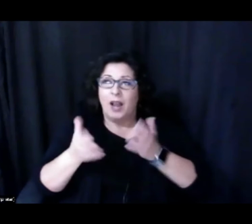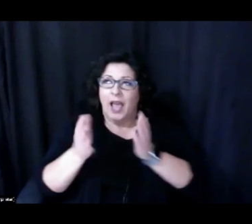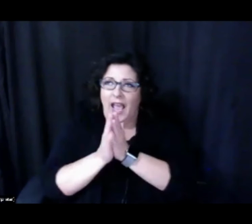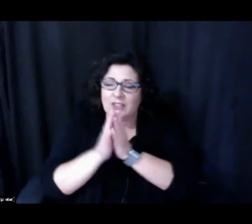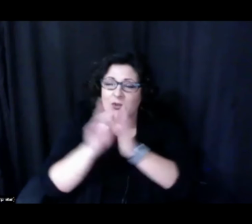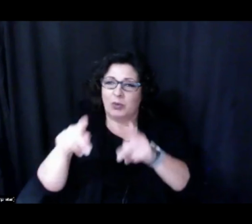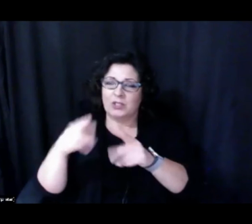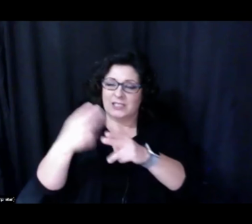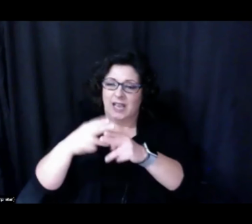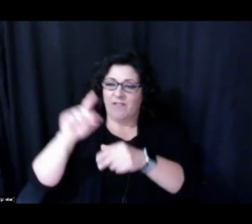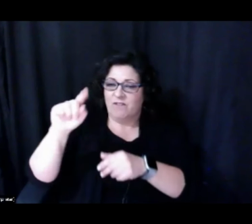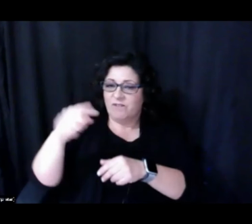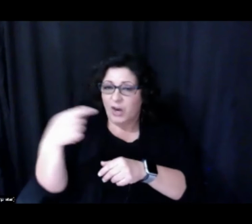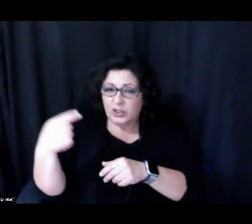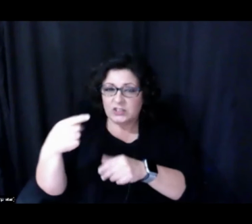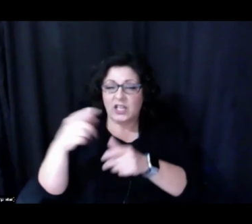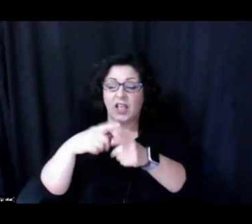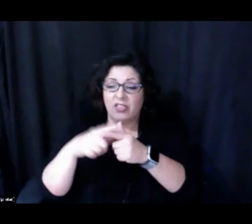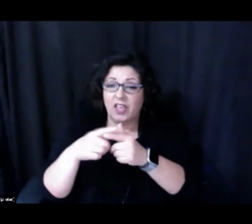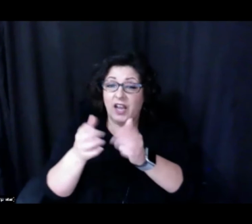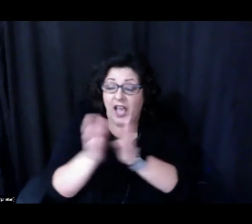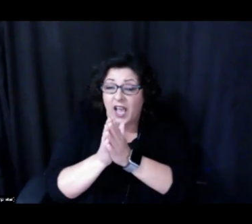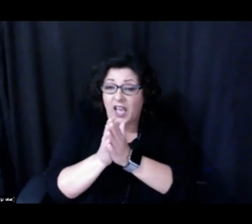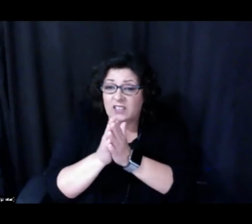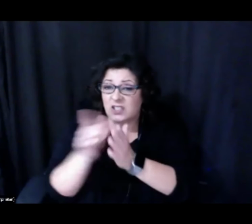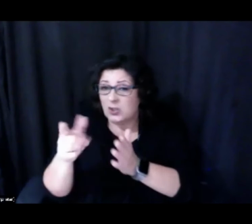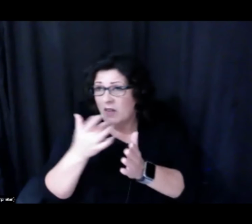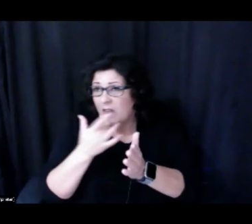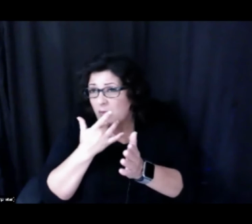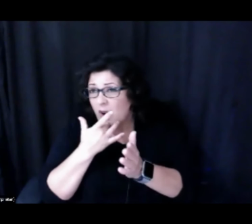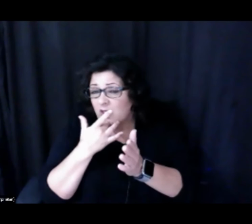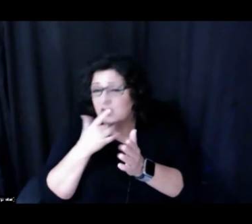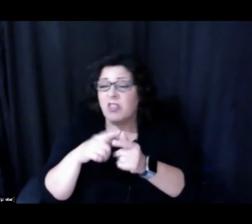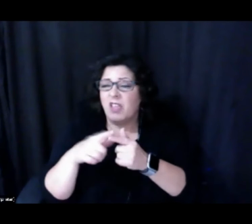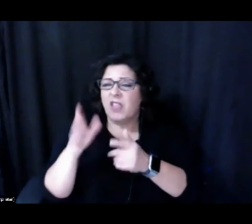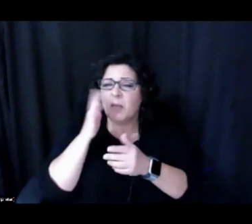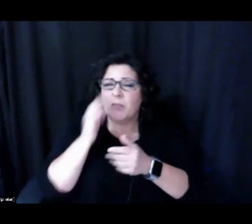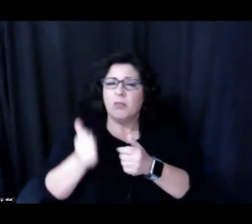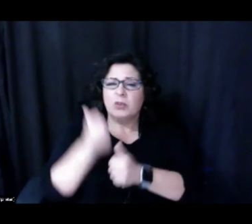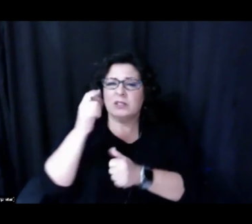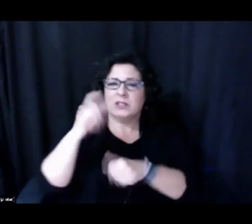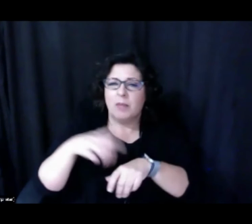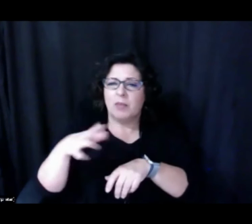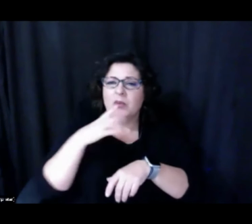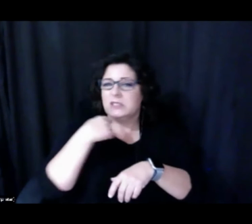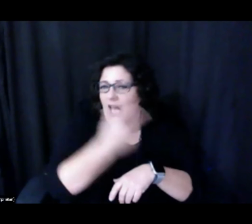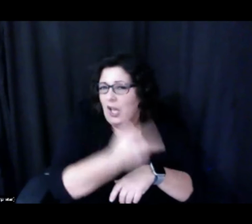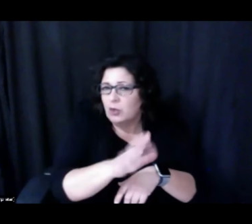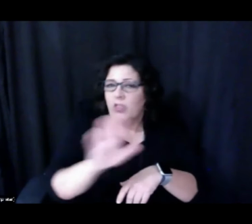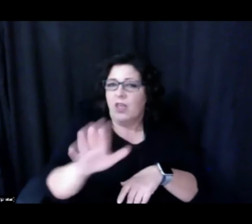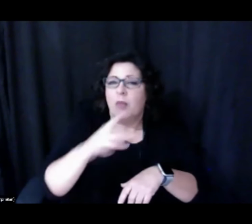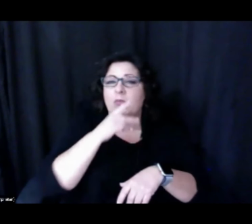then ask if someone has a preference and they'll tell you about their pronouns. Yeah.